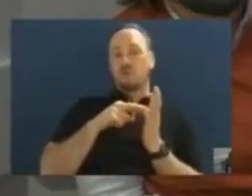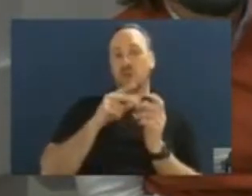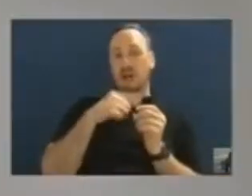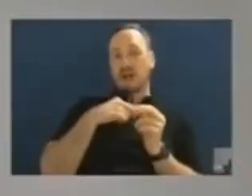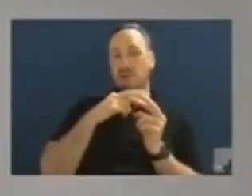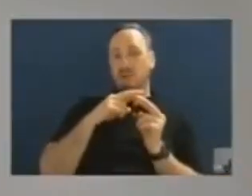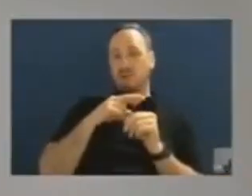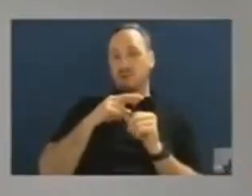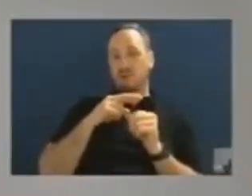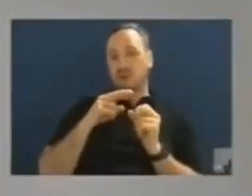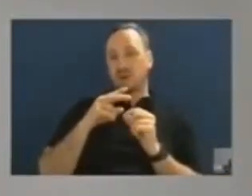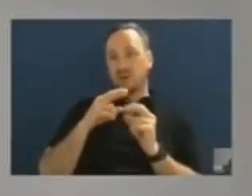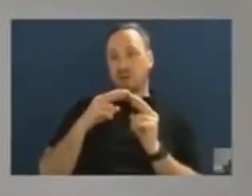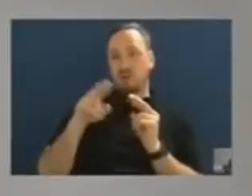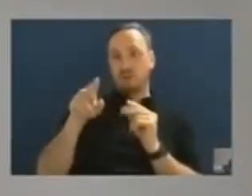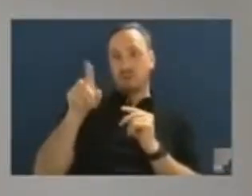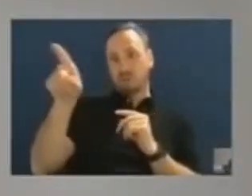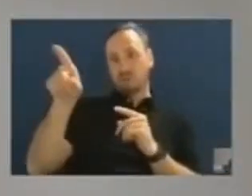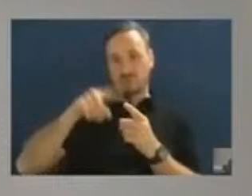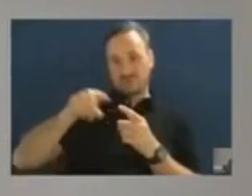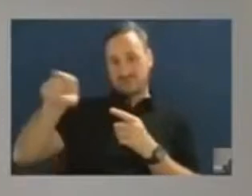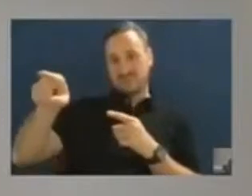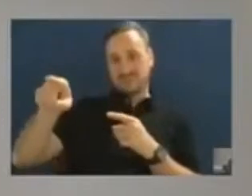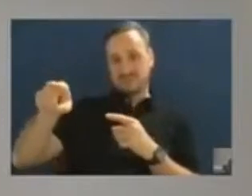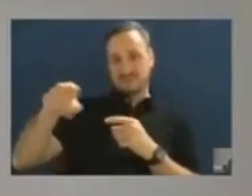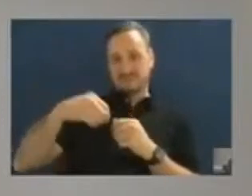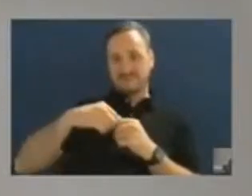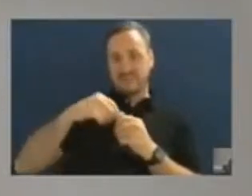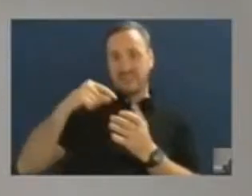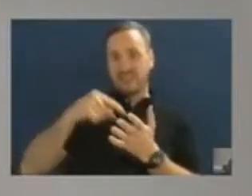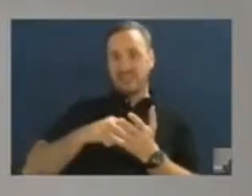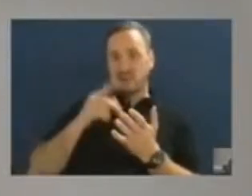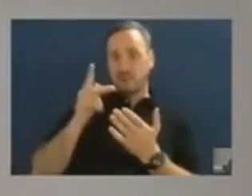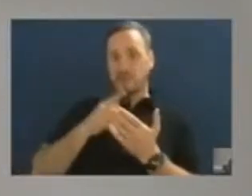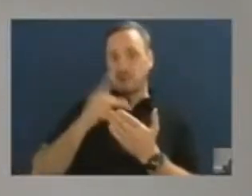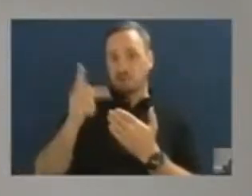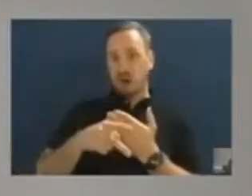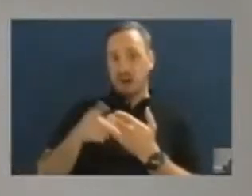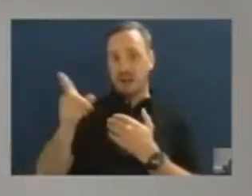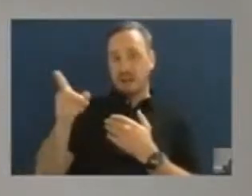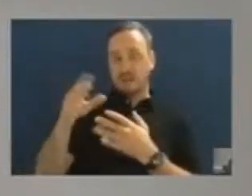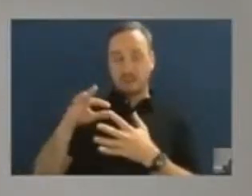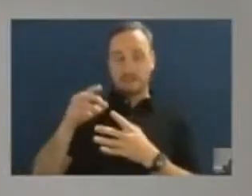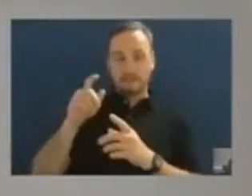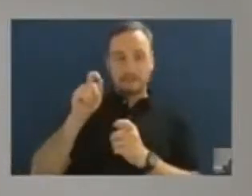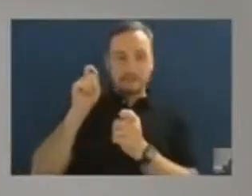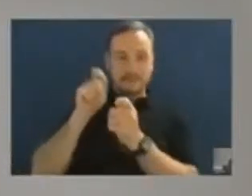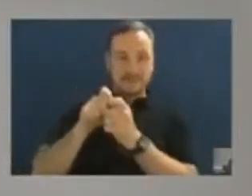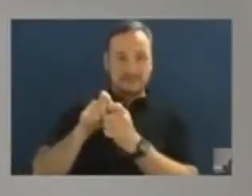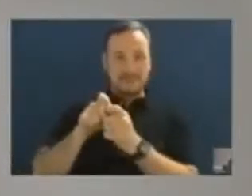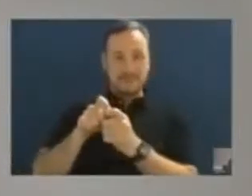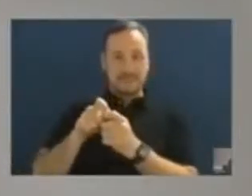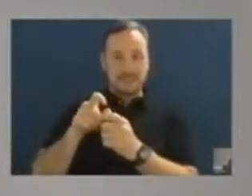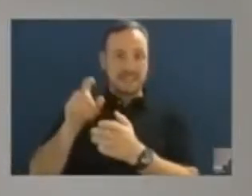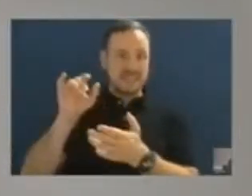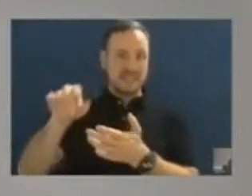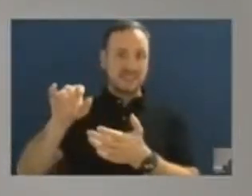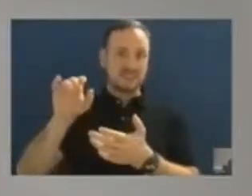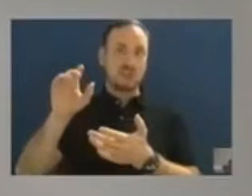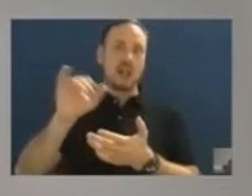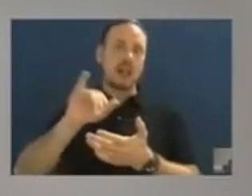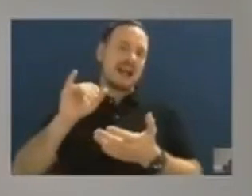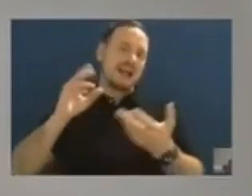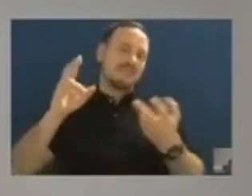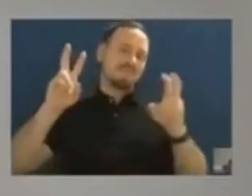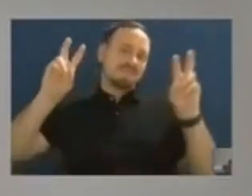and pre-K and before care and after care. This program specifically, I want to make sure that we make it clear that this is simply, it's like a learning lab. It's